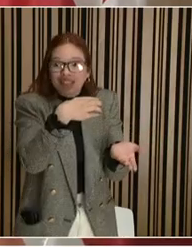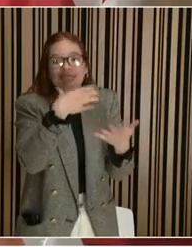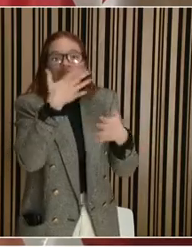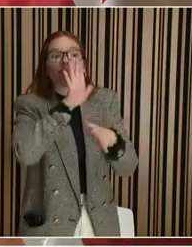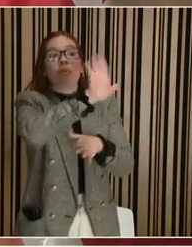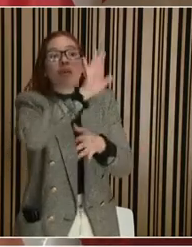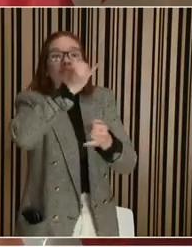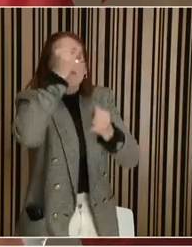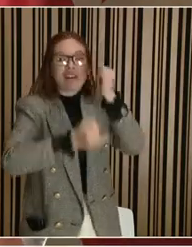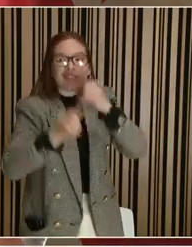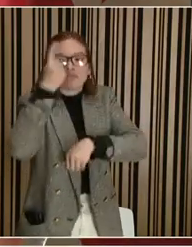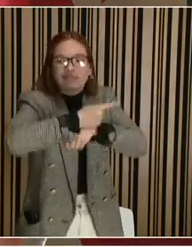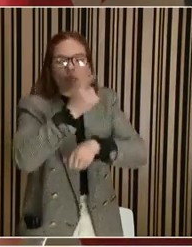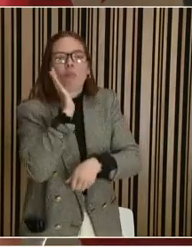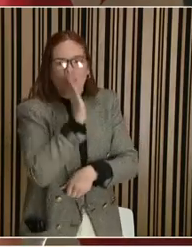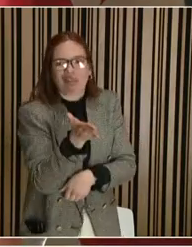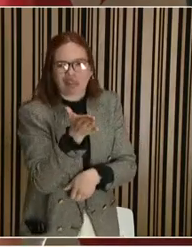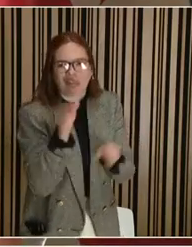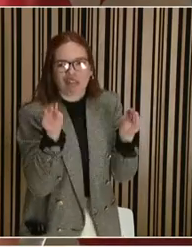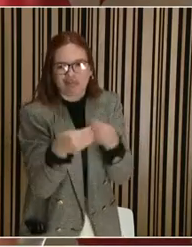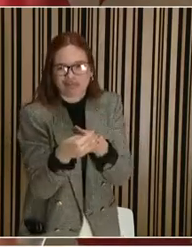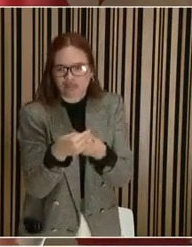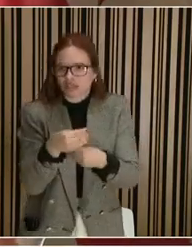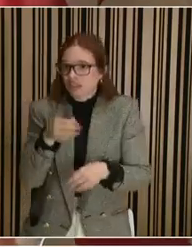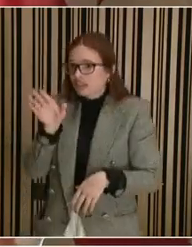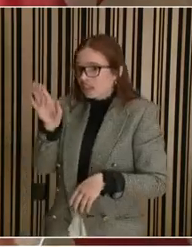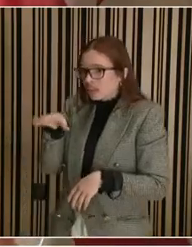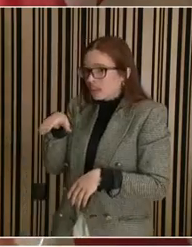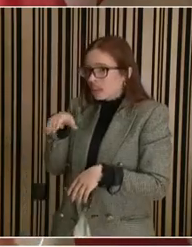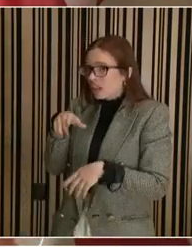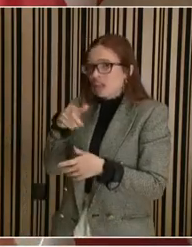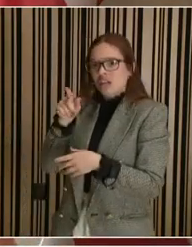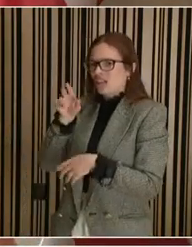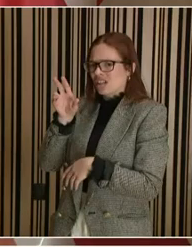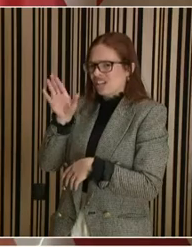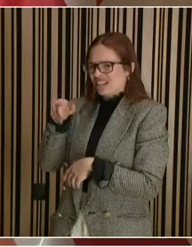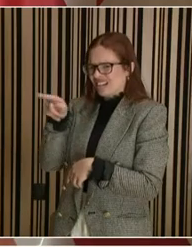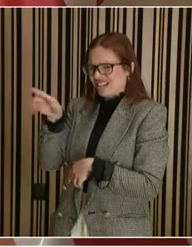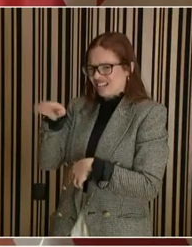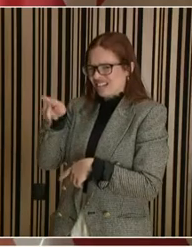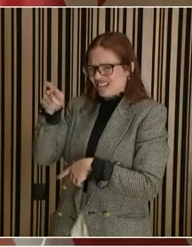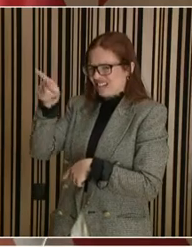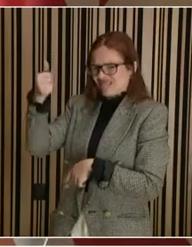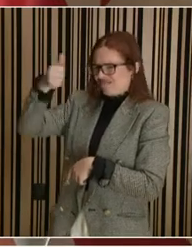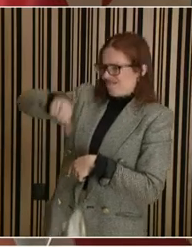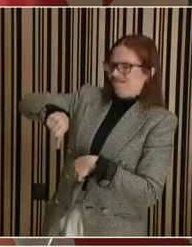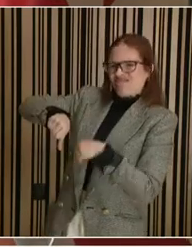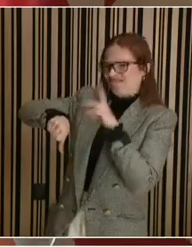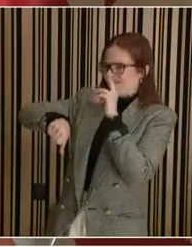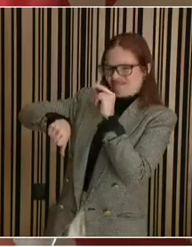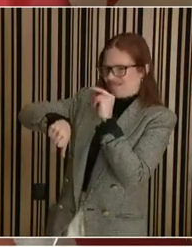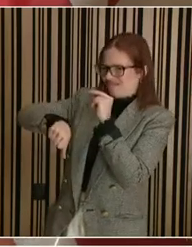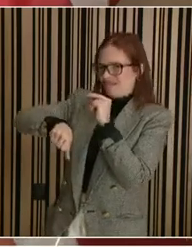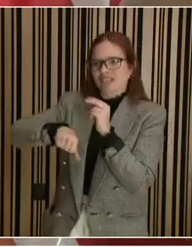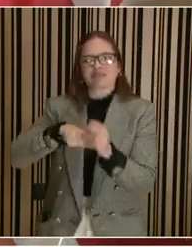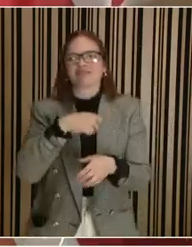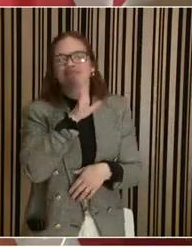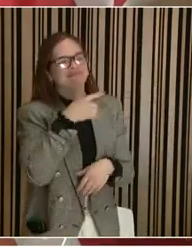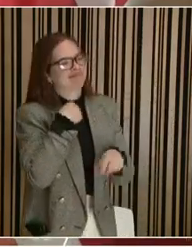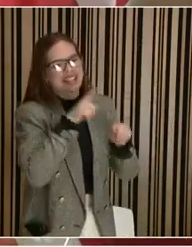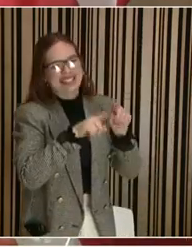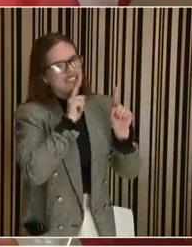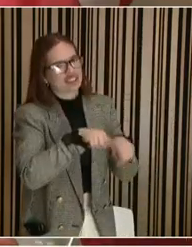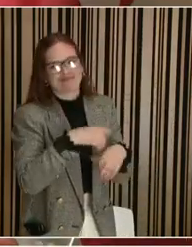he deny any of the allegations? I cannot speak to that. Now that we know that he wasn't at work the week